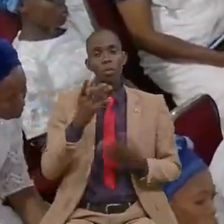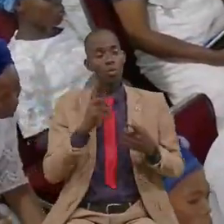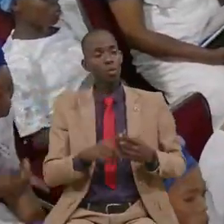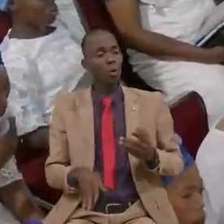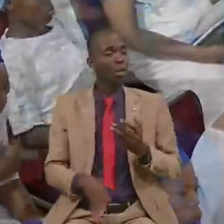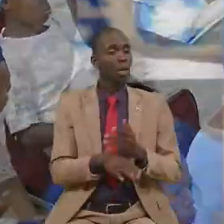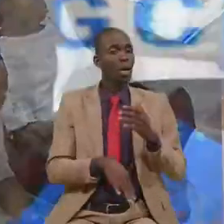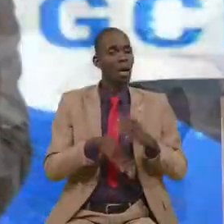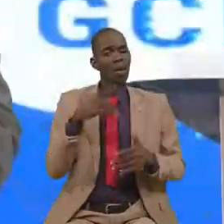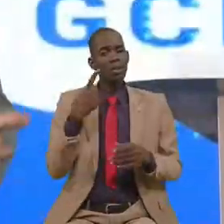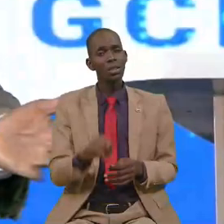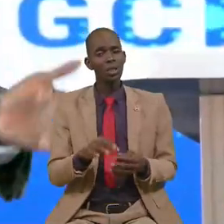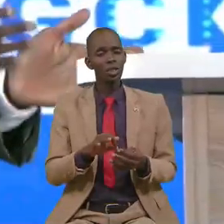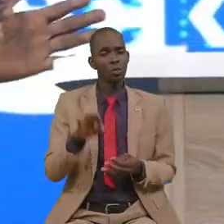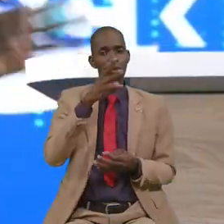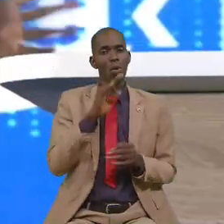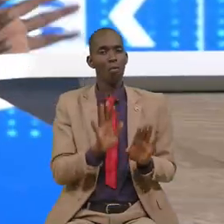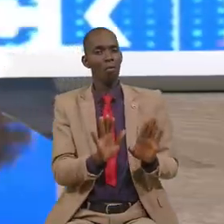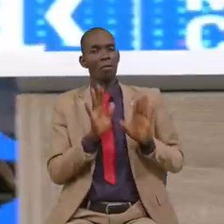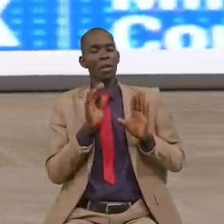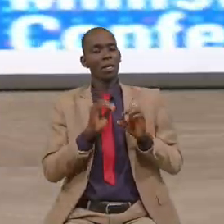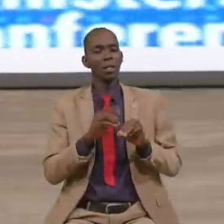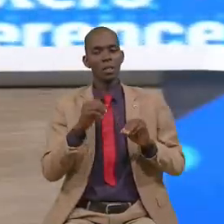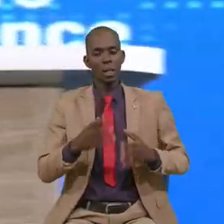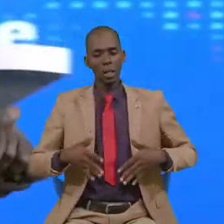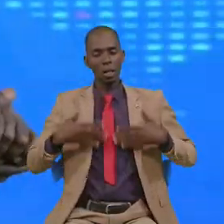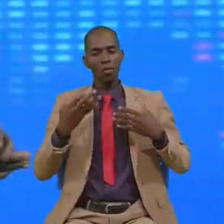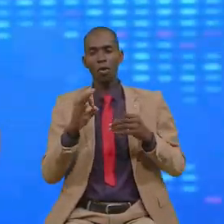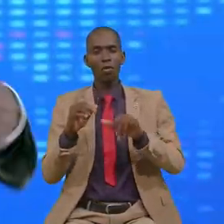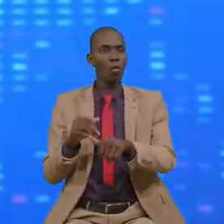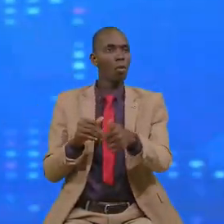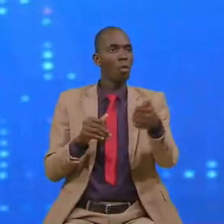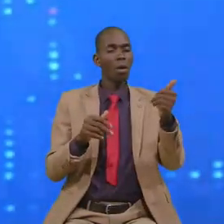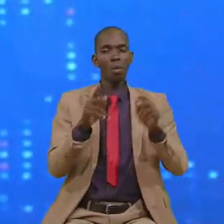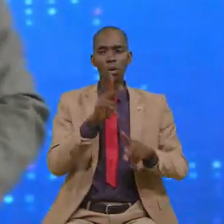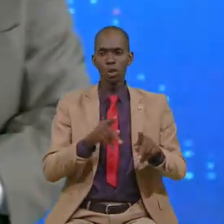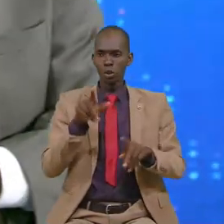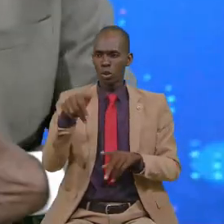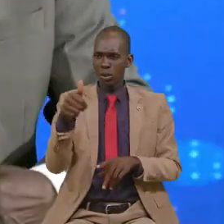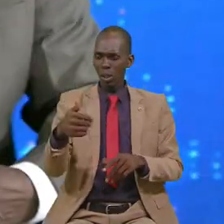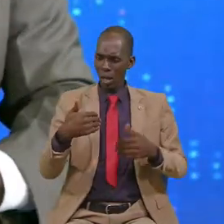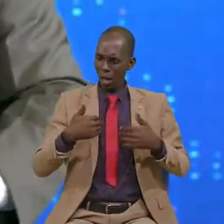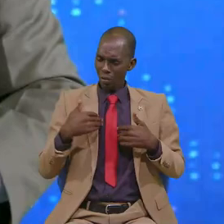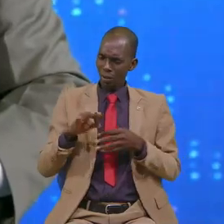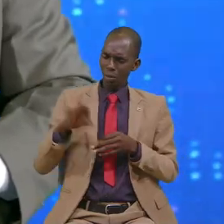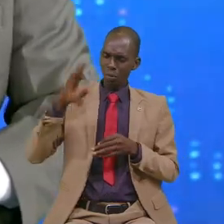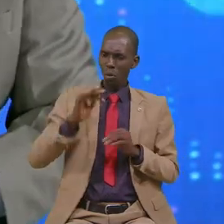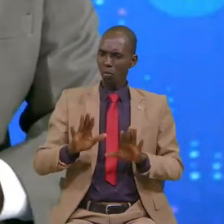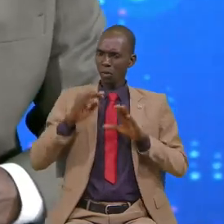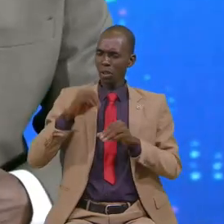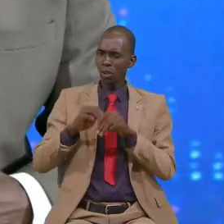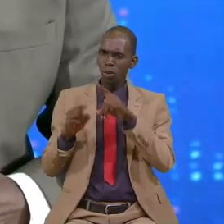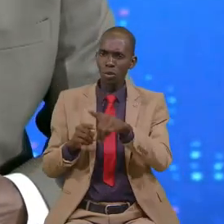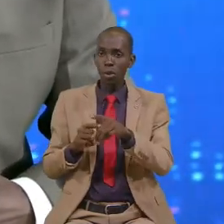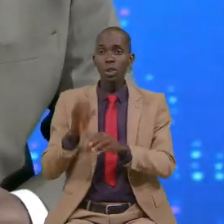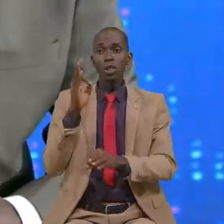the spirit of fear in the lives of other people and that spirit of fear in you. If you